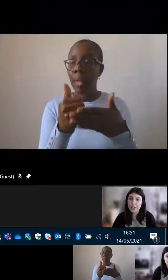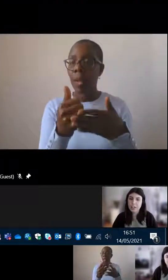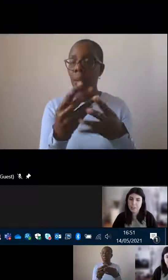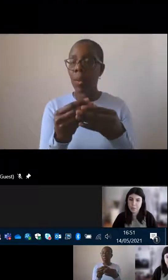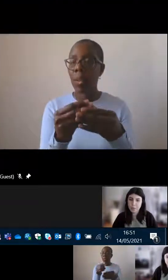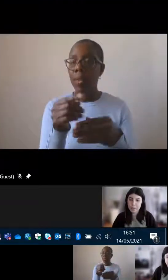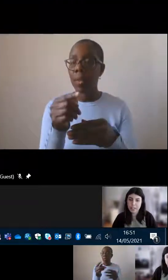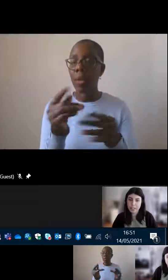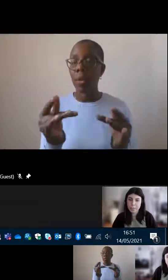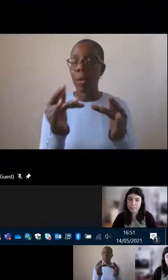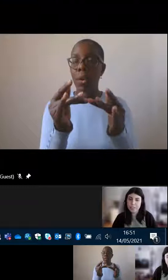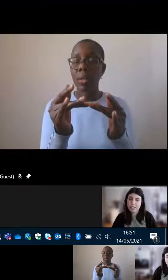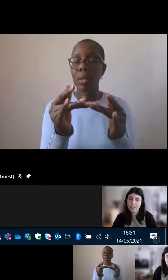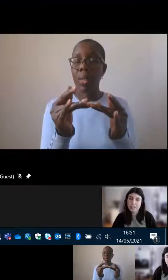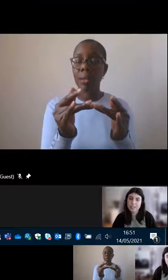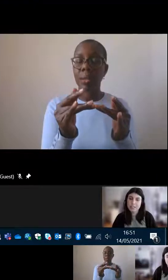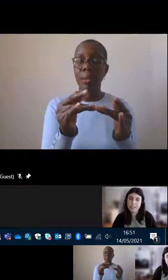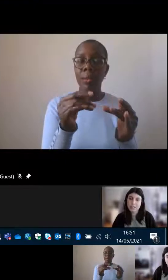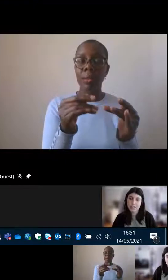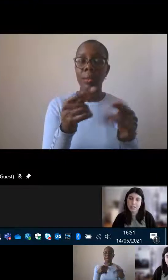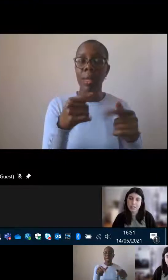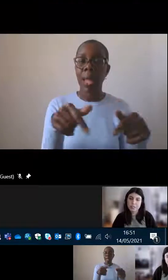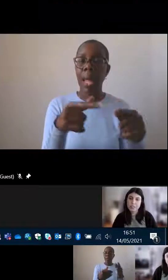Money on the number there, which is